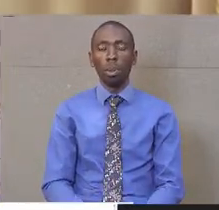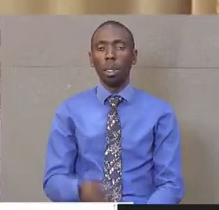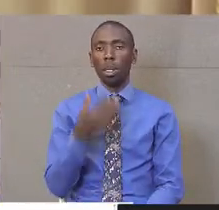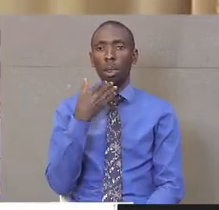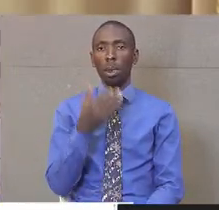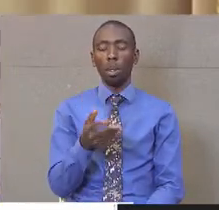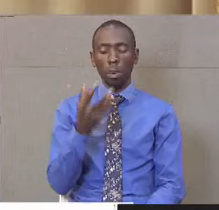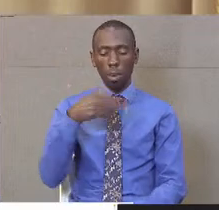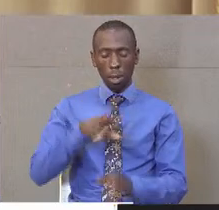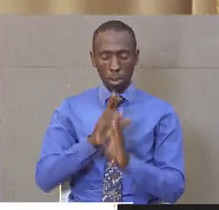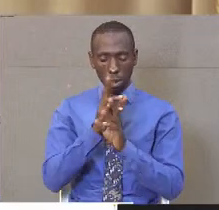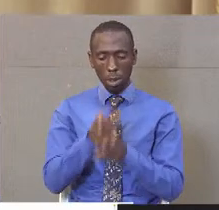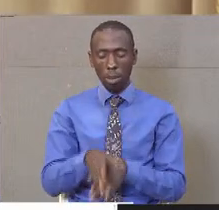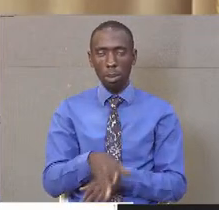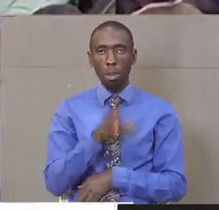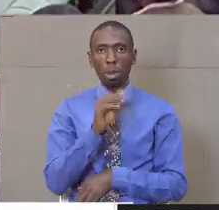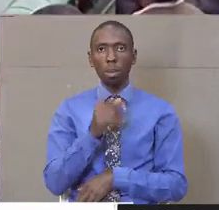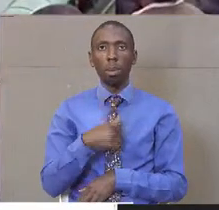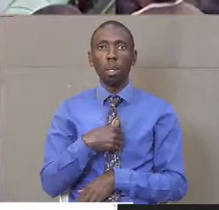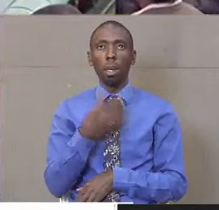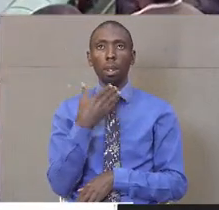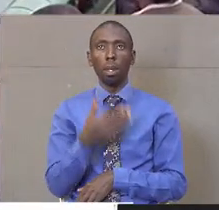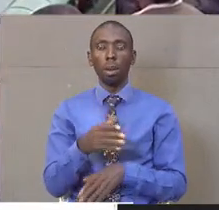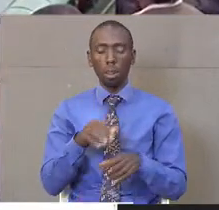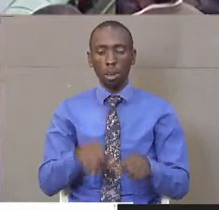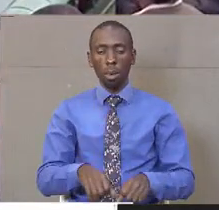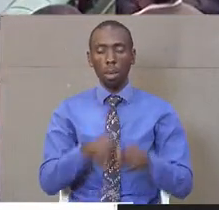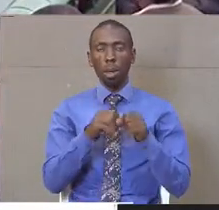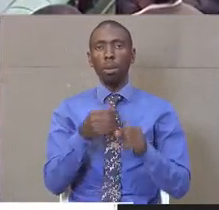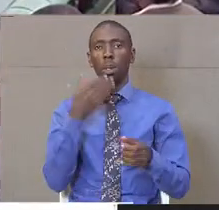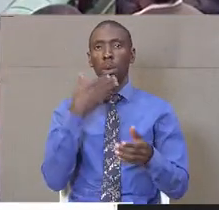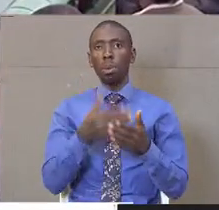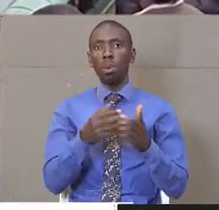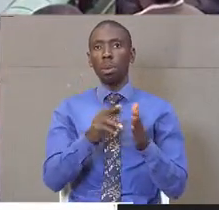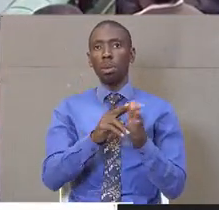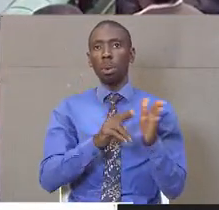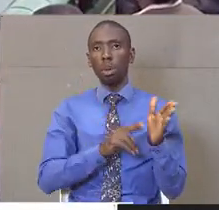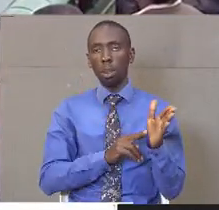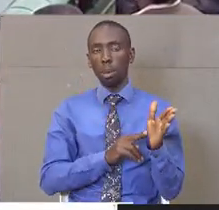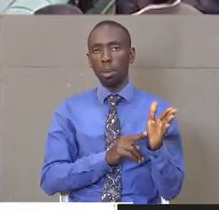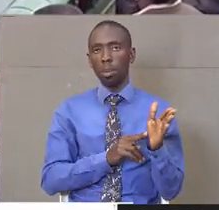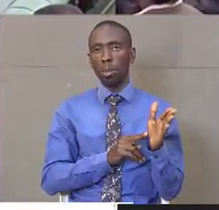Speaker. I want to thank the chairman for a good report.